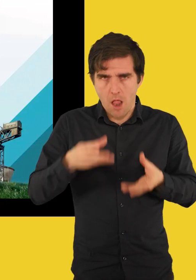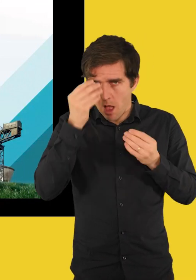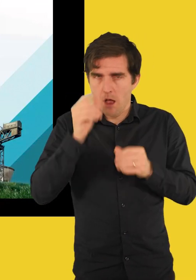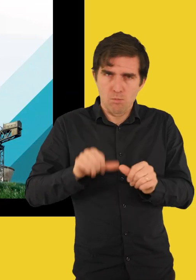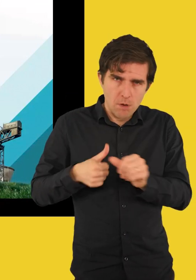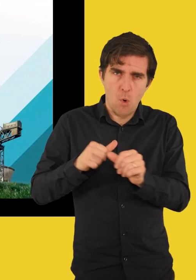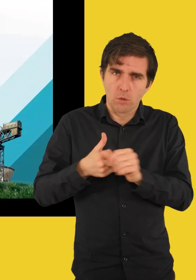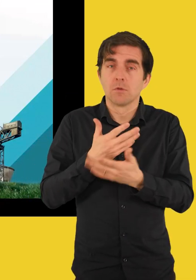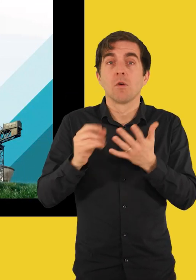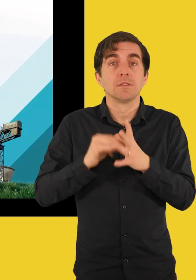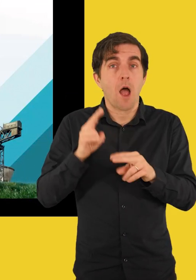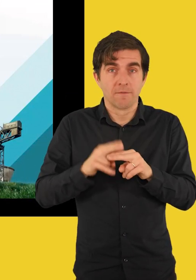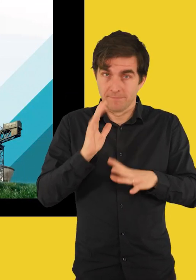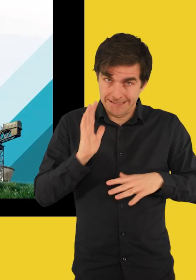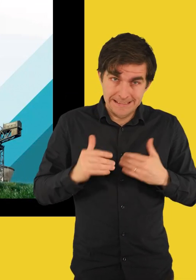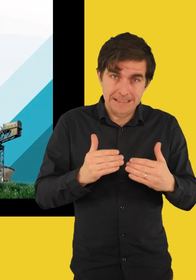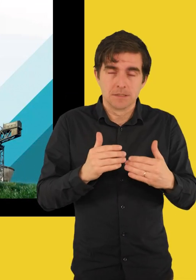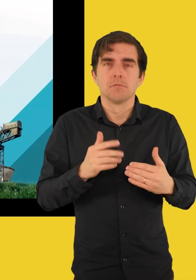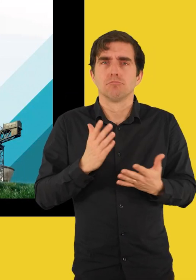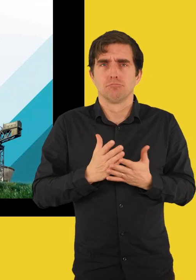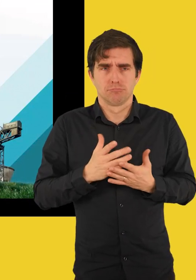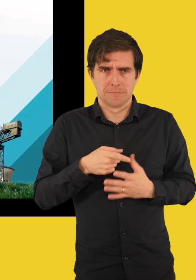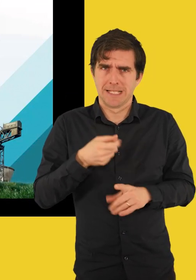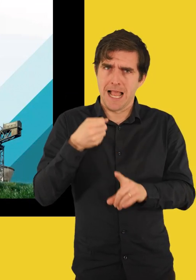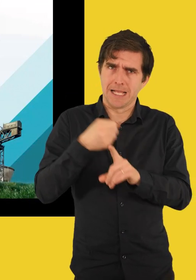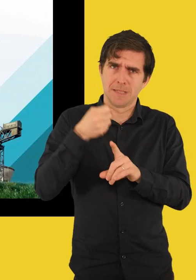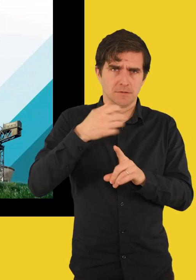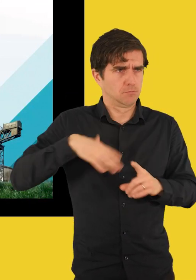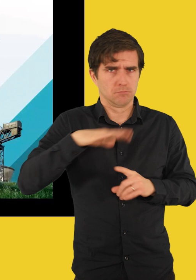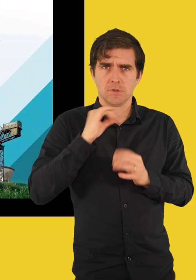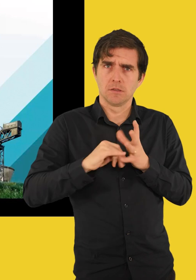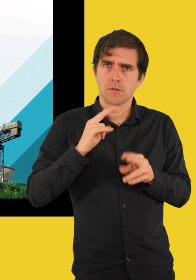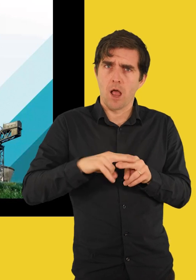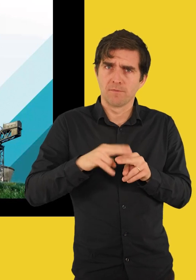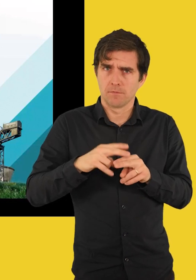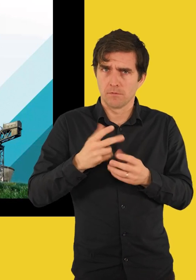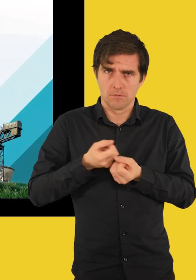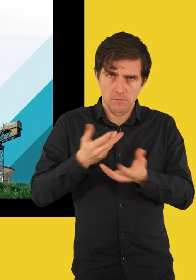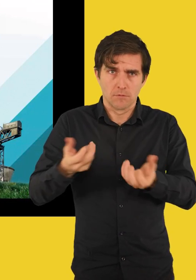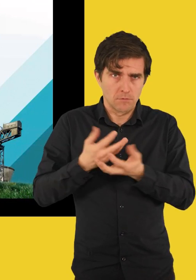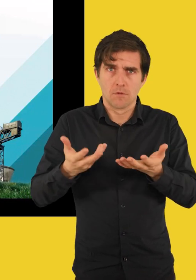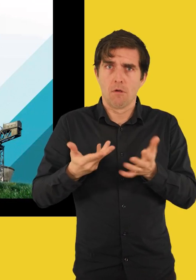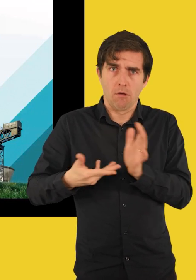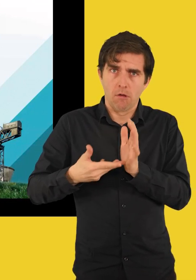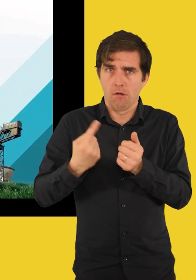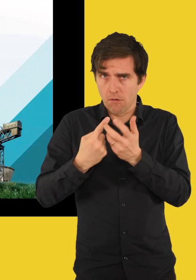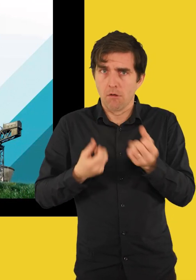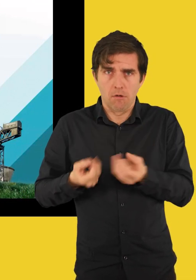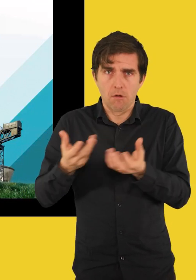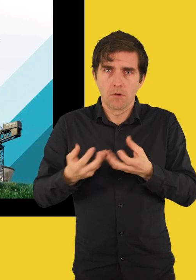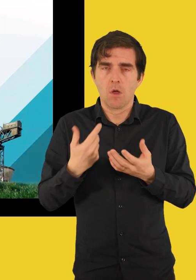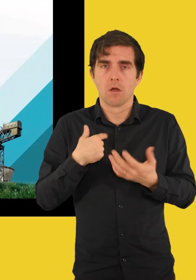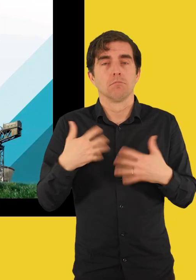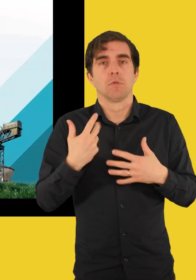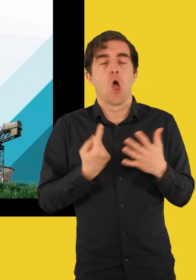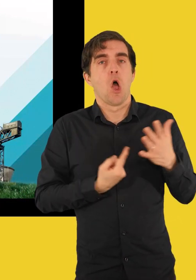and support that we're providing to staff as we go through, and that then is an impact on my team in terms of our staff resource as well. However, what